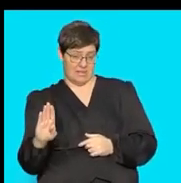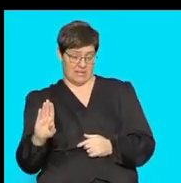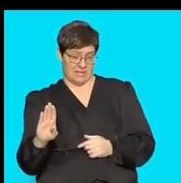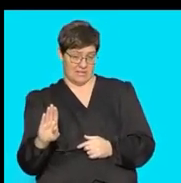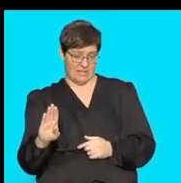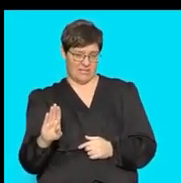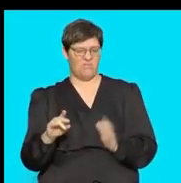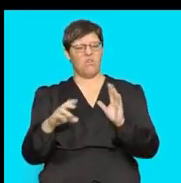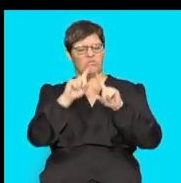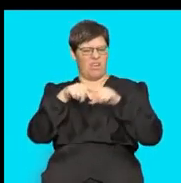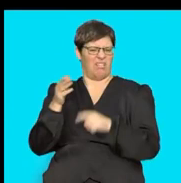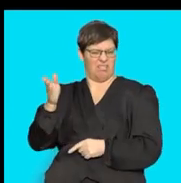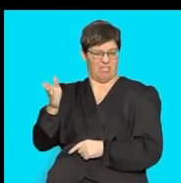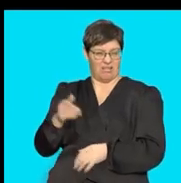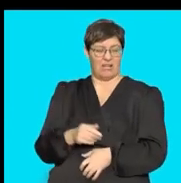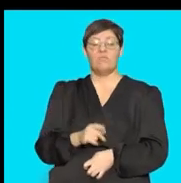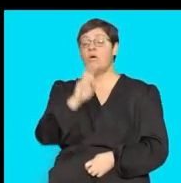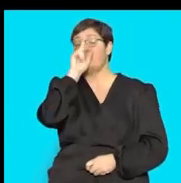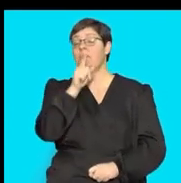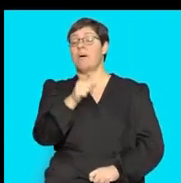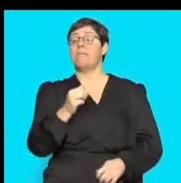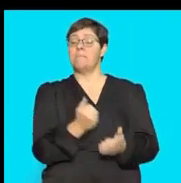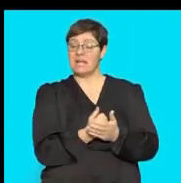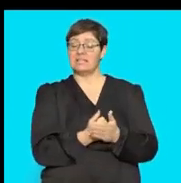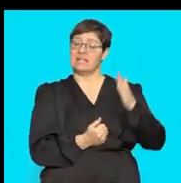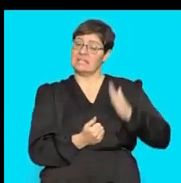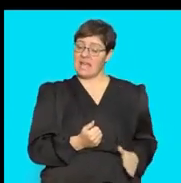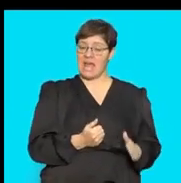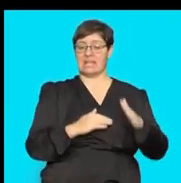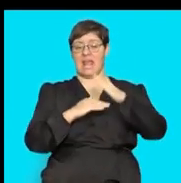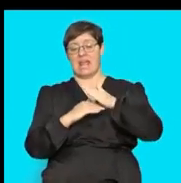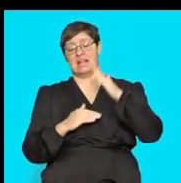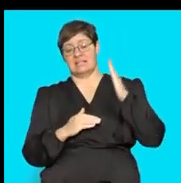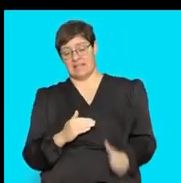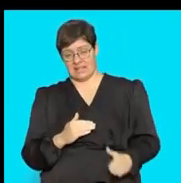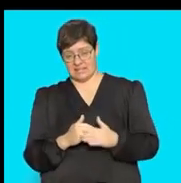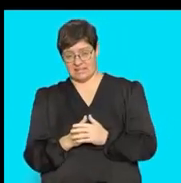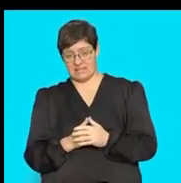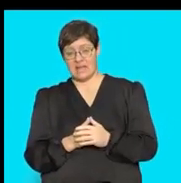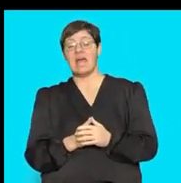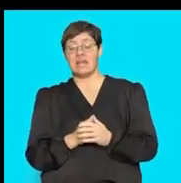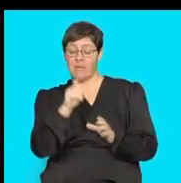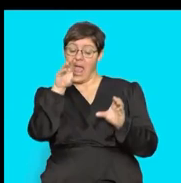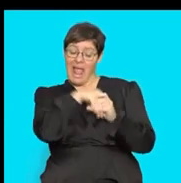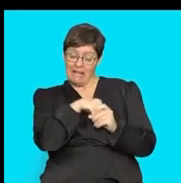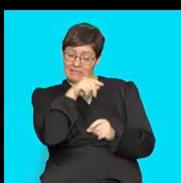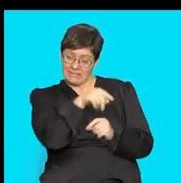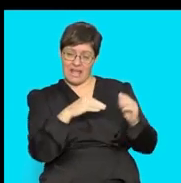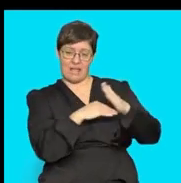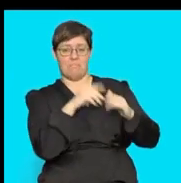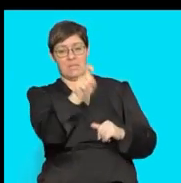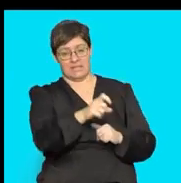here. And remember, we must be given side, angle, side, and it has to be the included